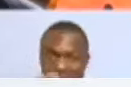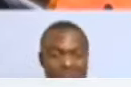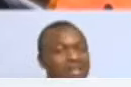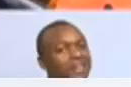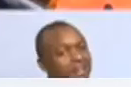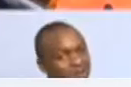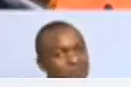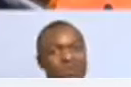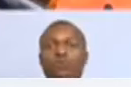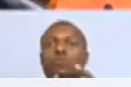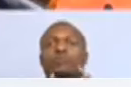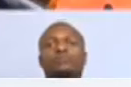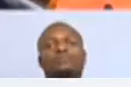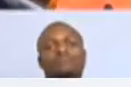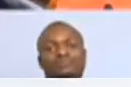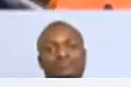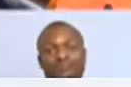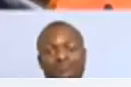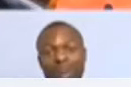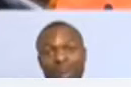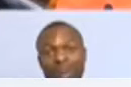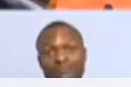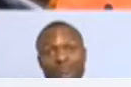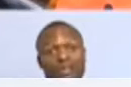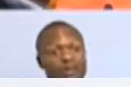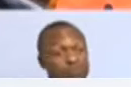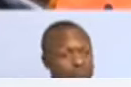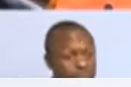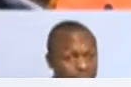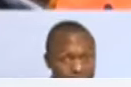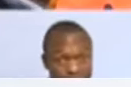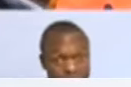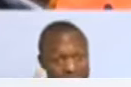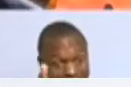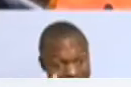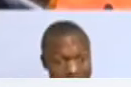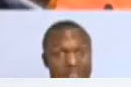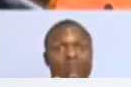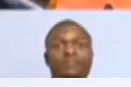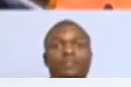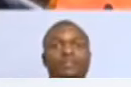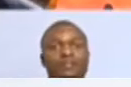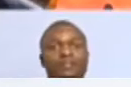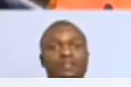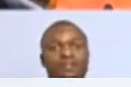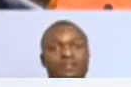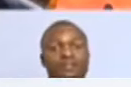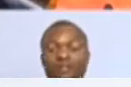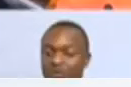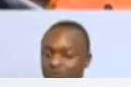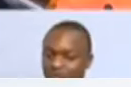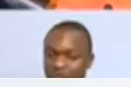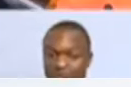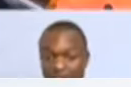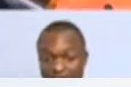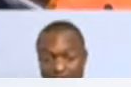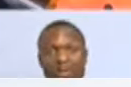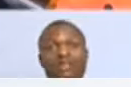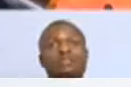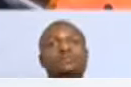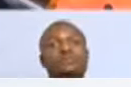way and distribute these facilities across the country. Across the